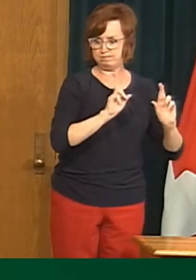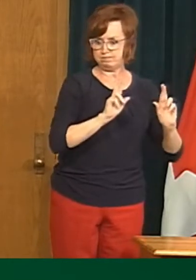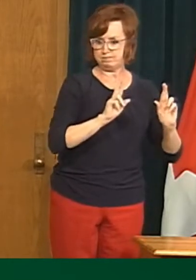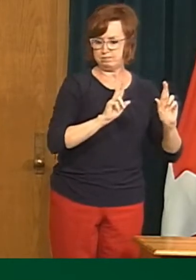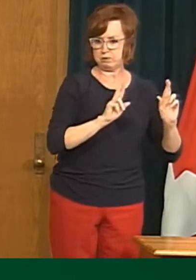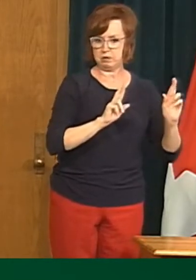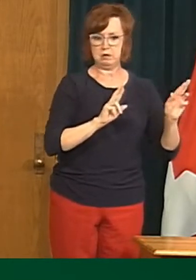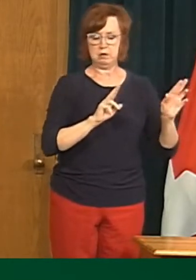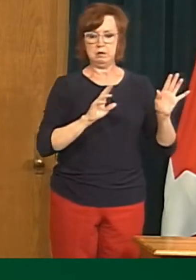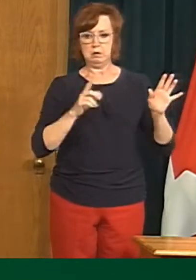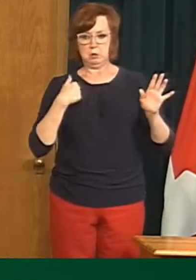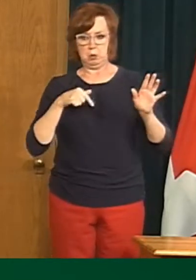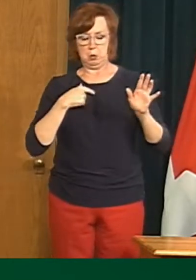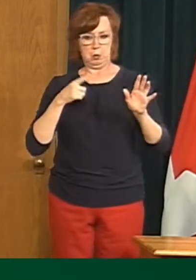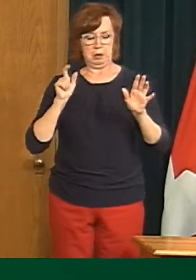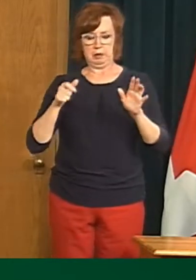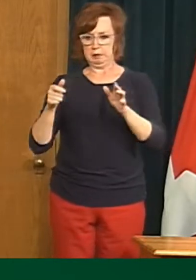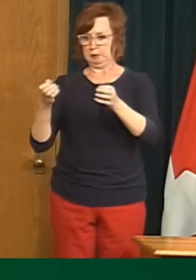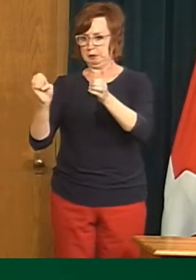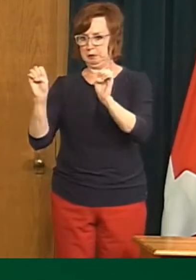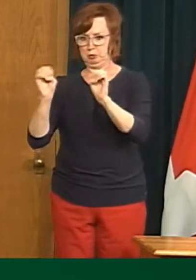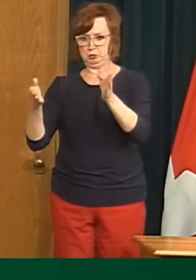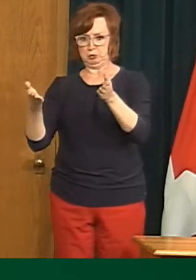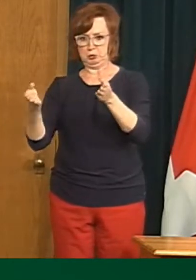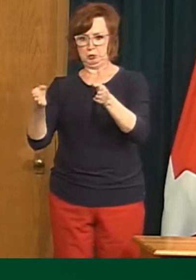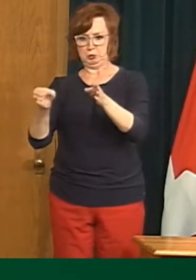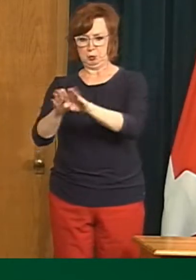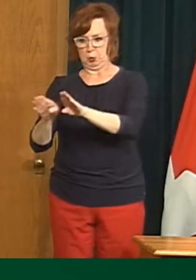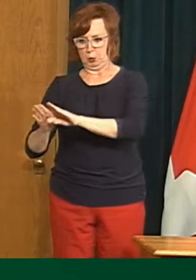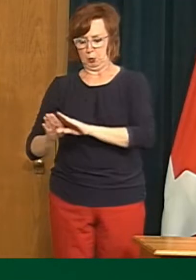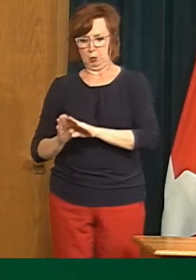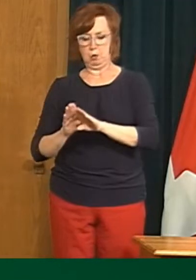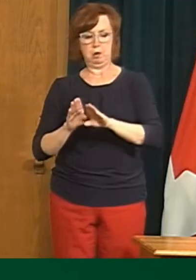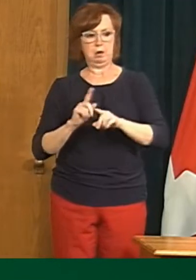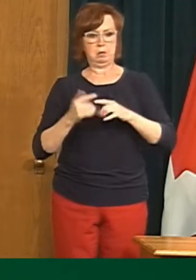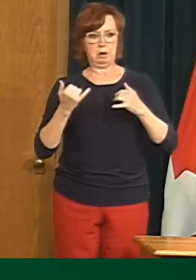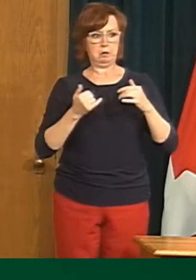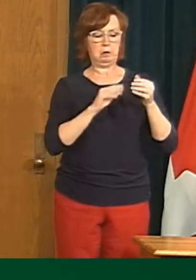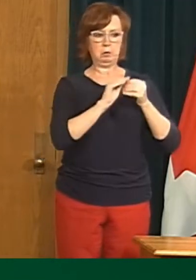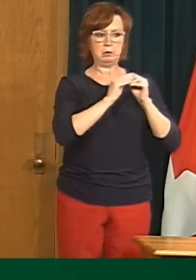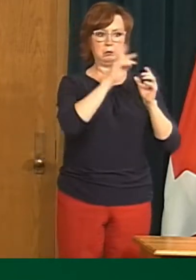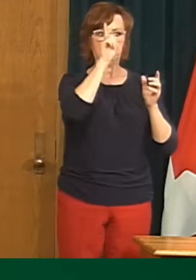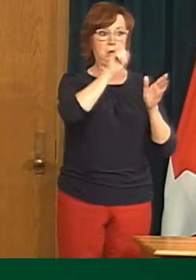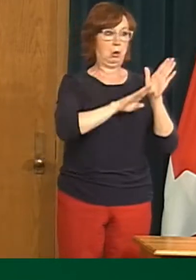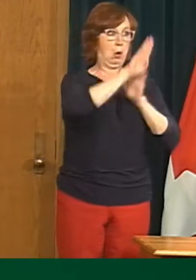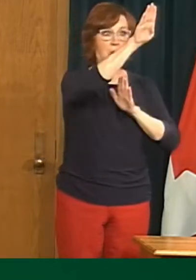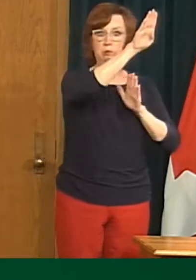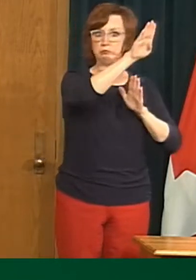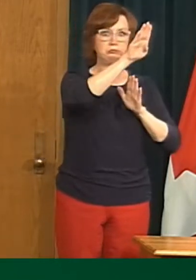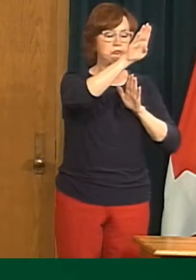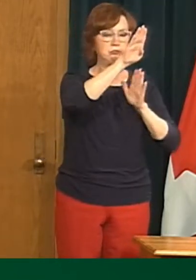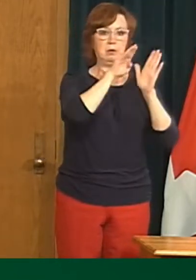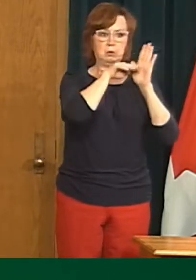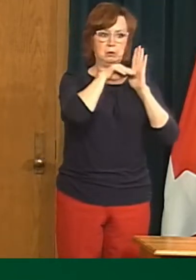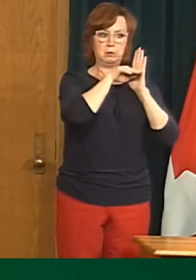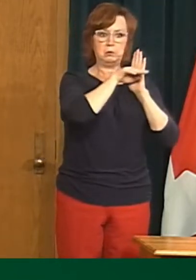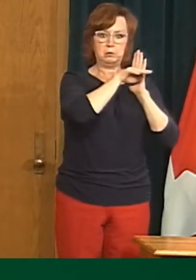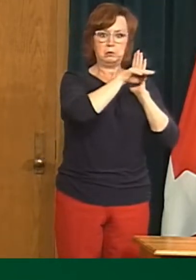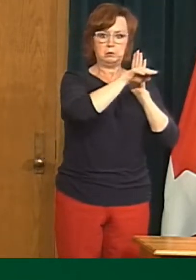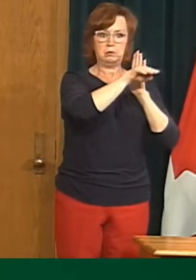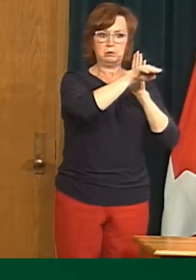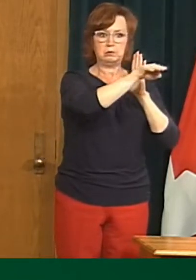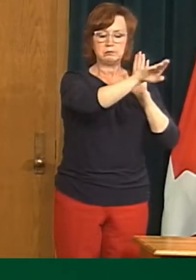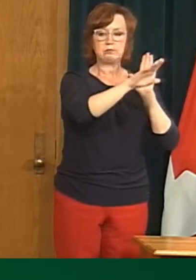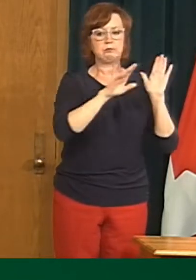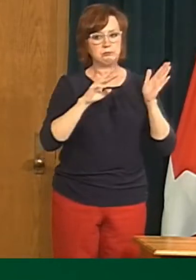Saskatchewan people, our province has been able to avoid the kind of pressure in our hospital system that we have seen in other places of this nation and other